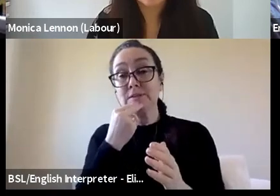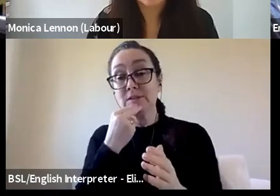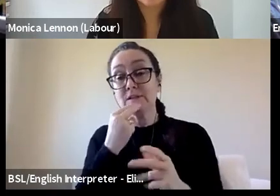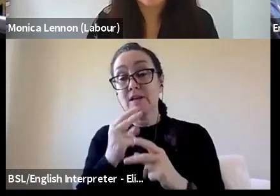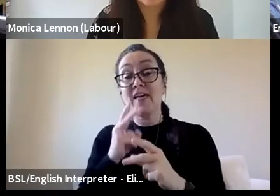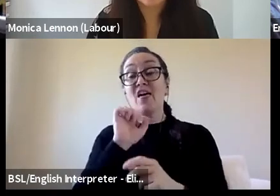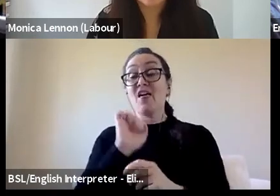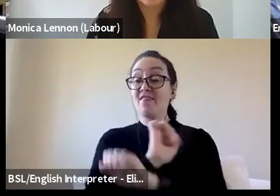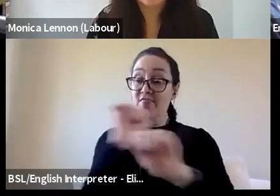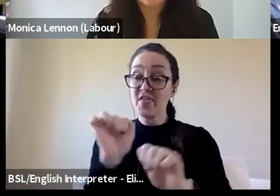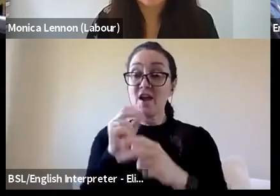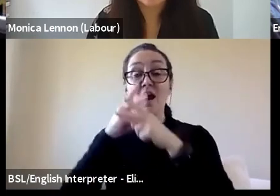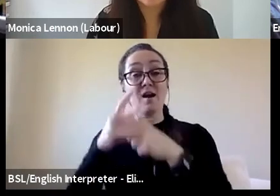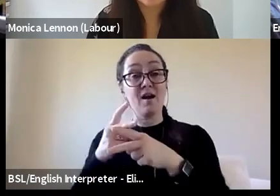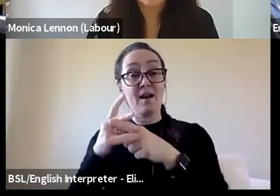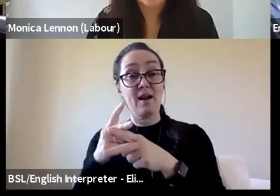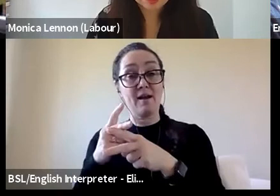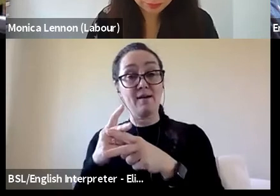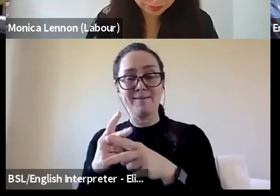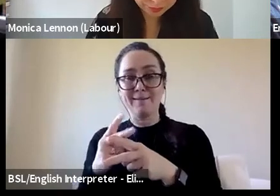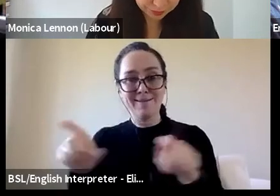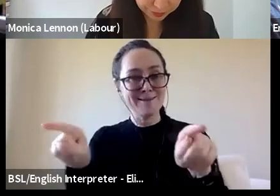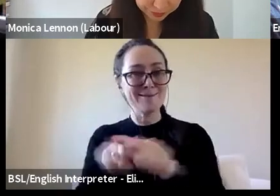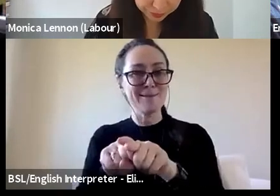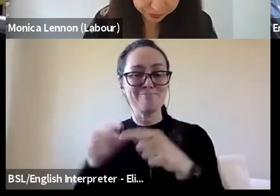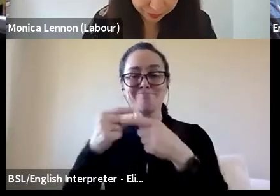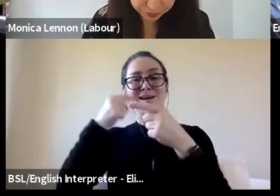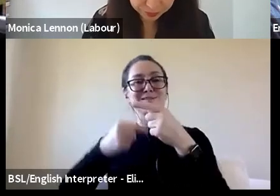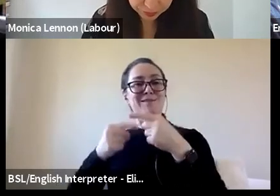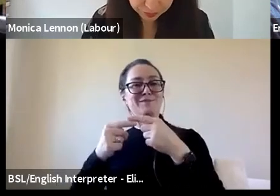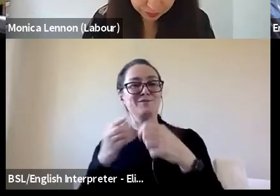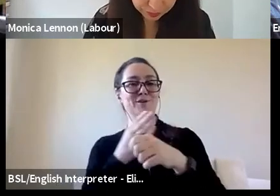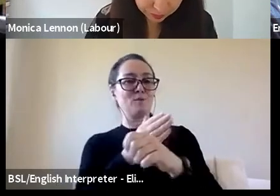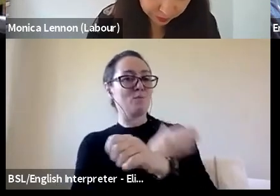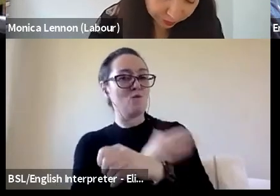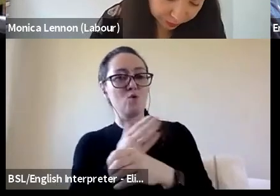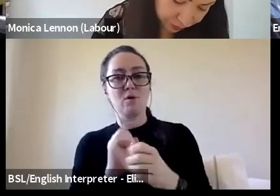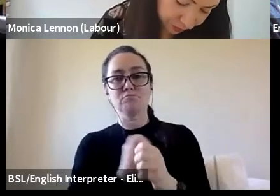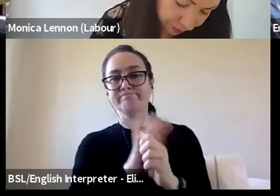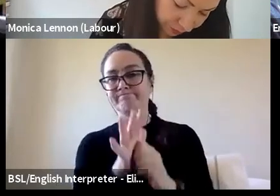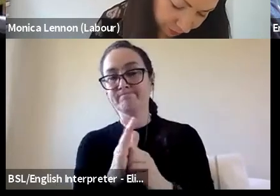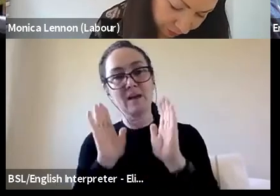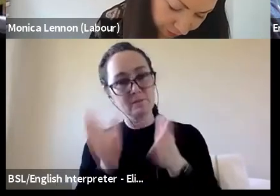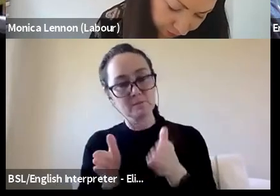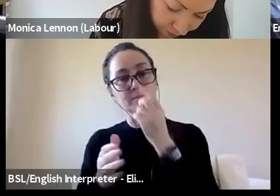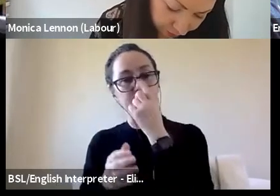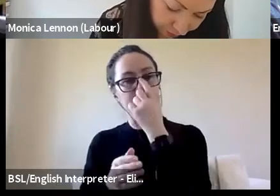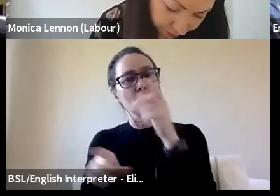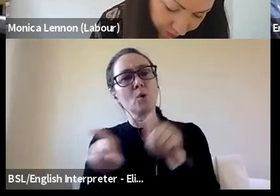at the start of last year. And I think that has to be the key thing. And we have to make sure